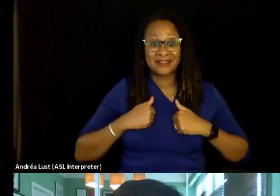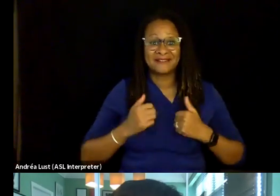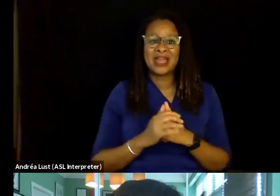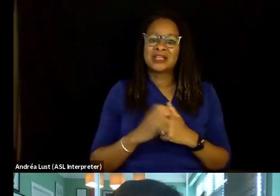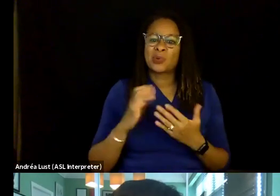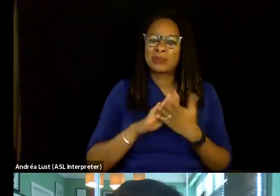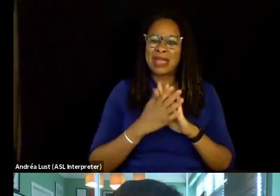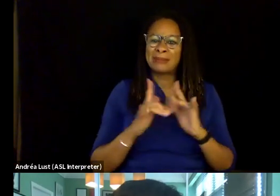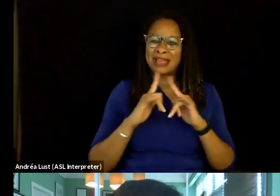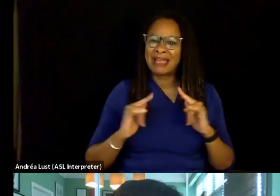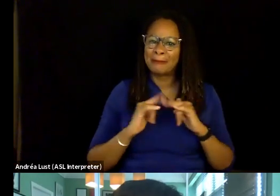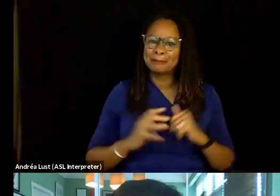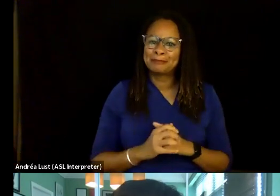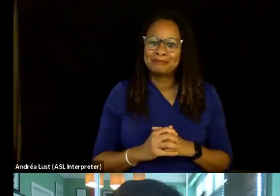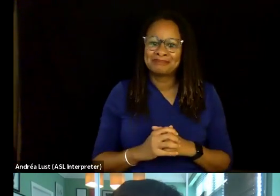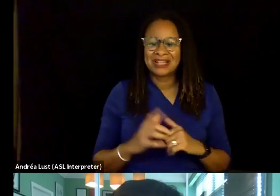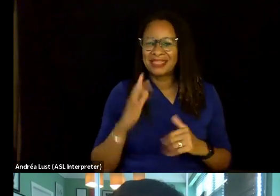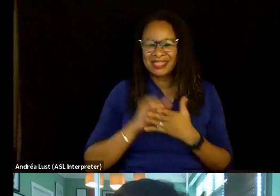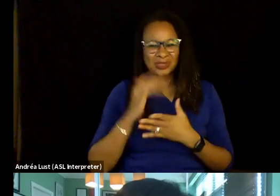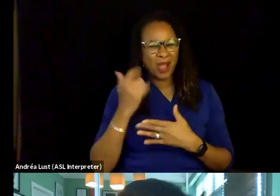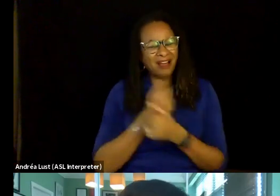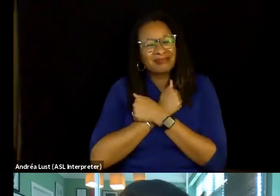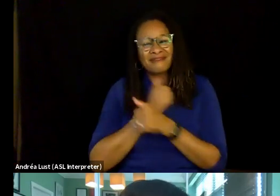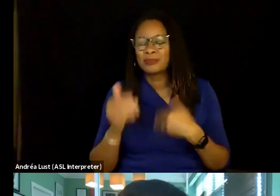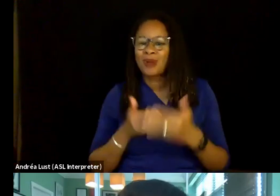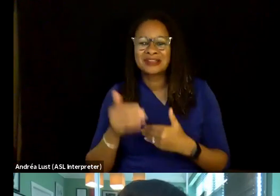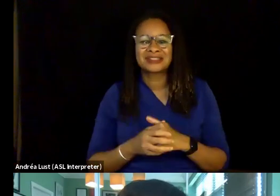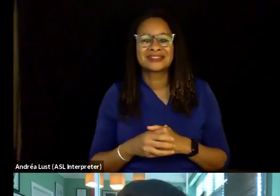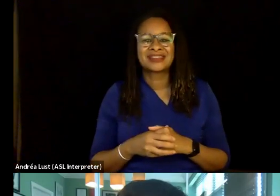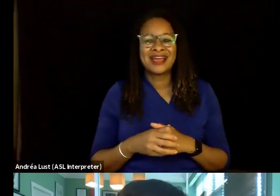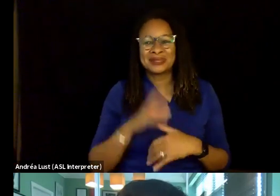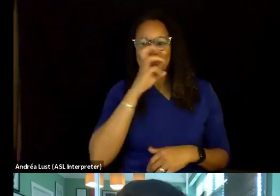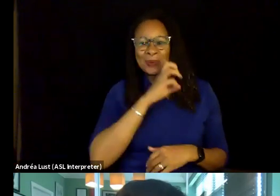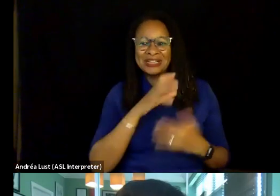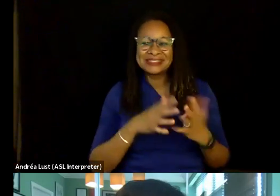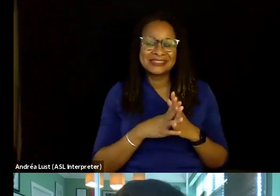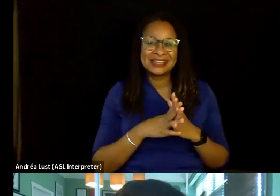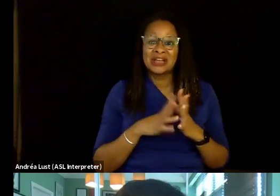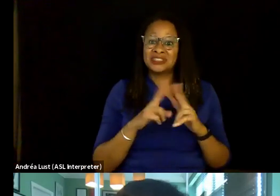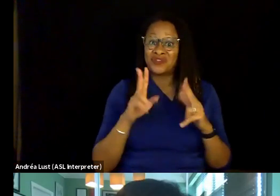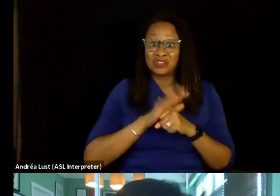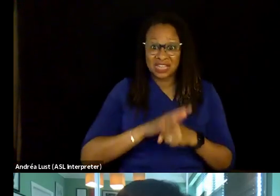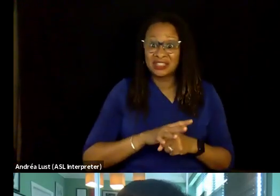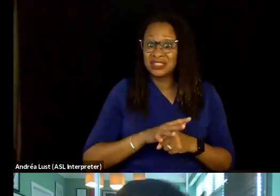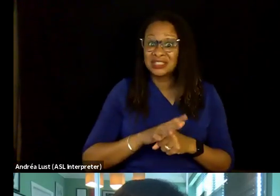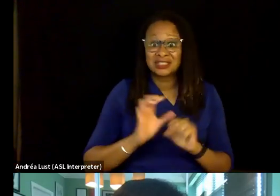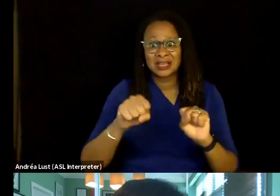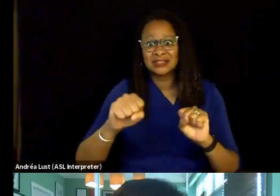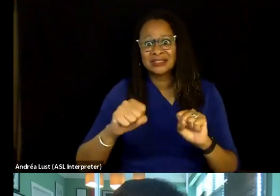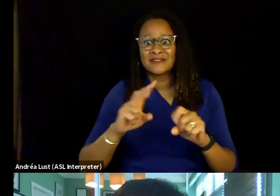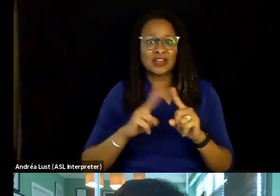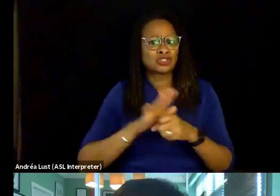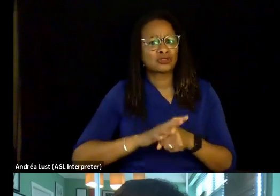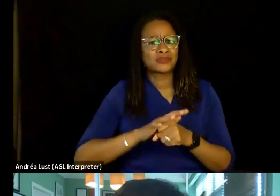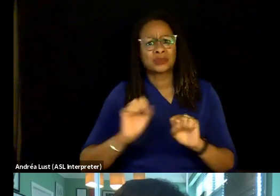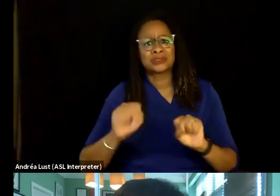camp. And that's why I love the process, because it was such a fun, which is weird. It was very tense. It was very stressful.